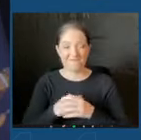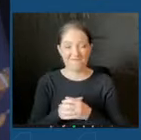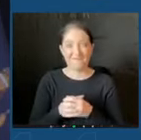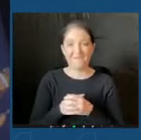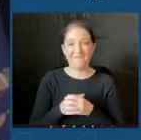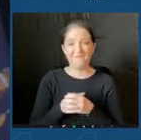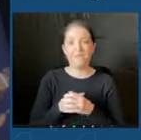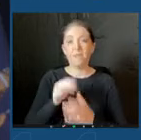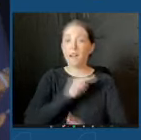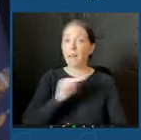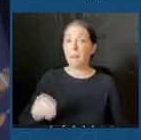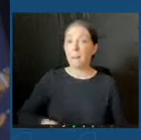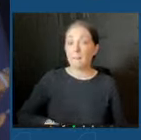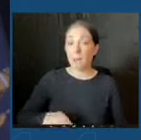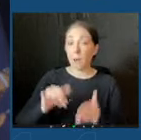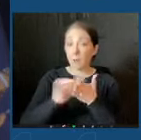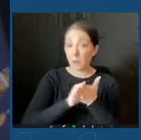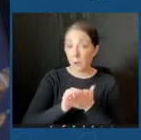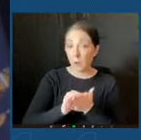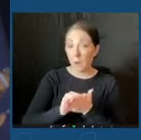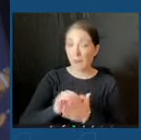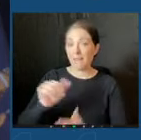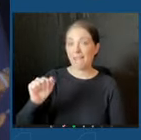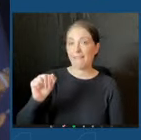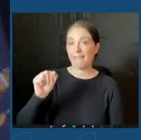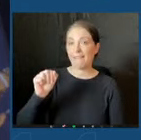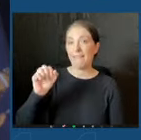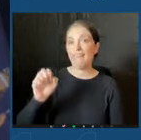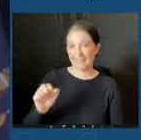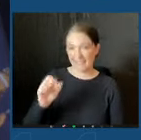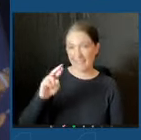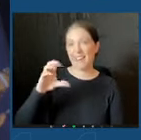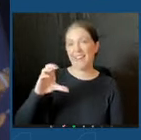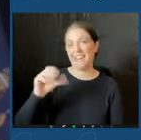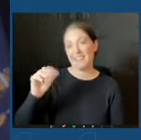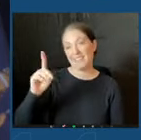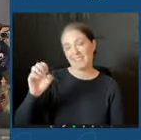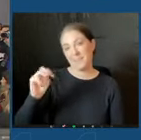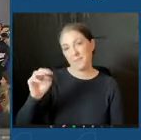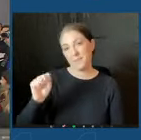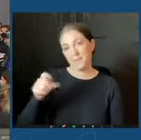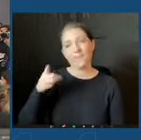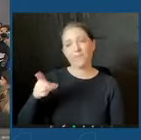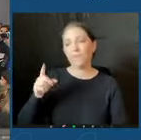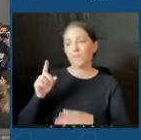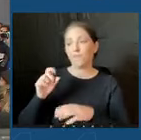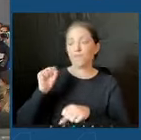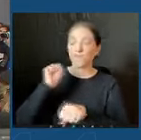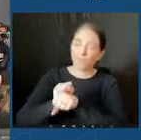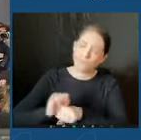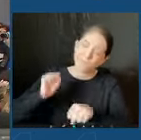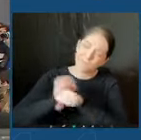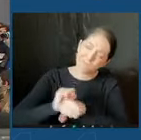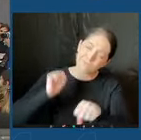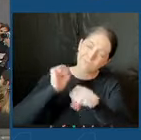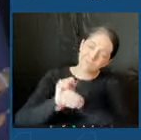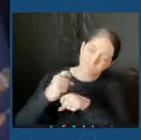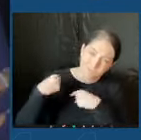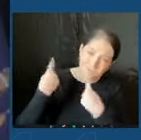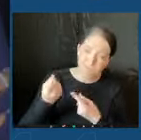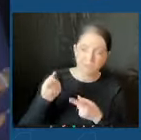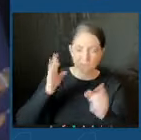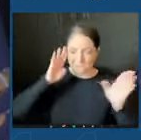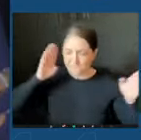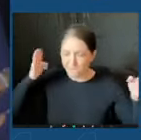of New York City, Eric Adams, has done such an incredible job in such a short time, and he is so